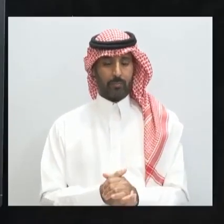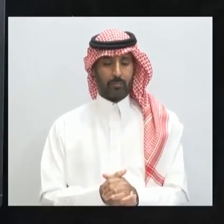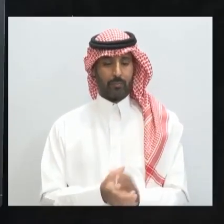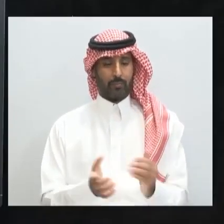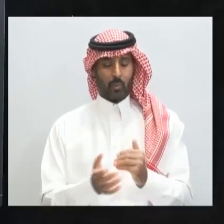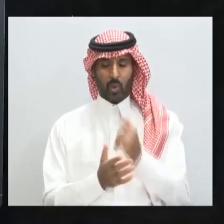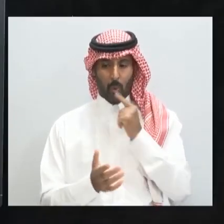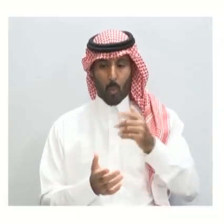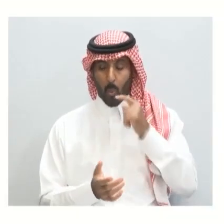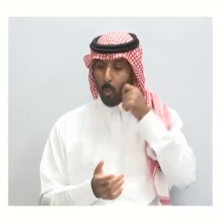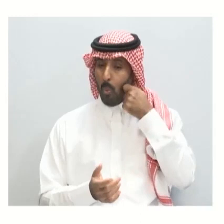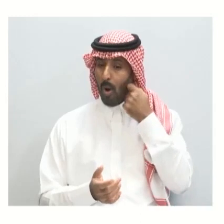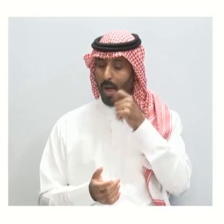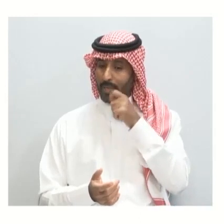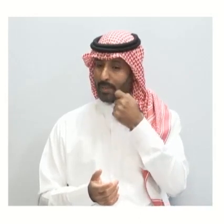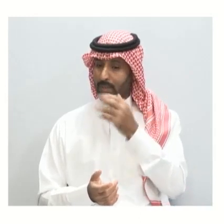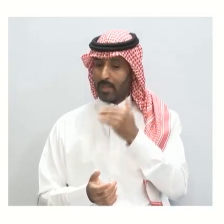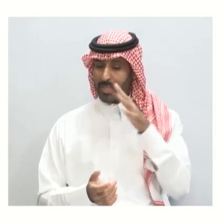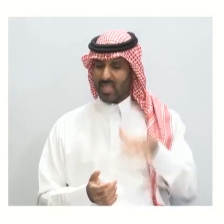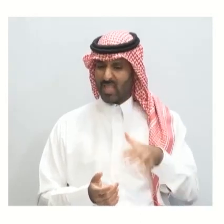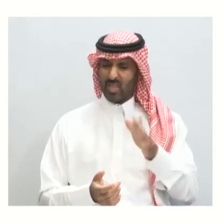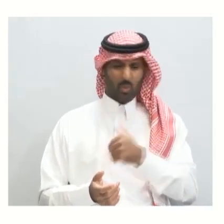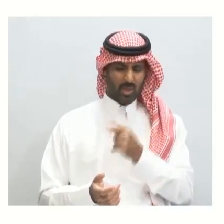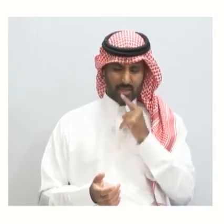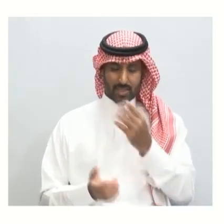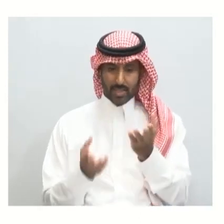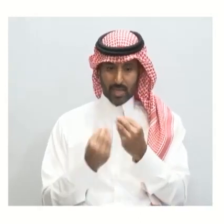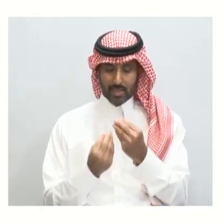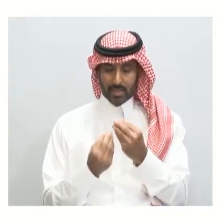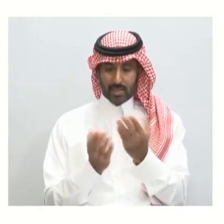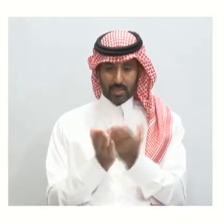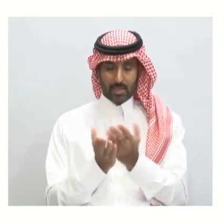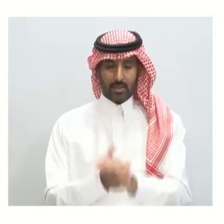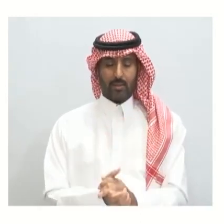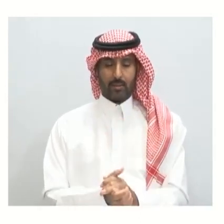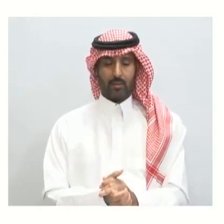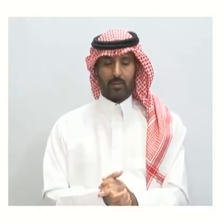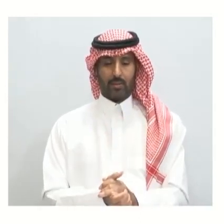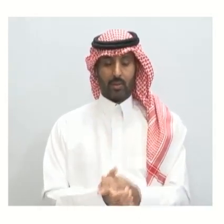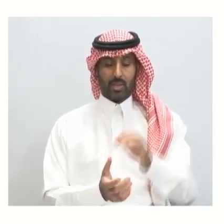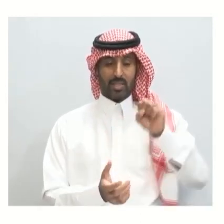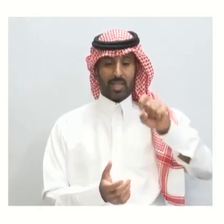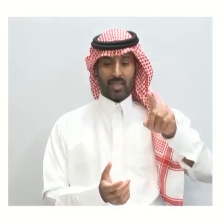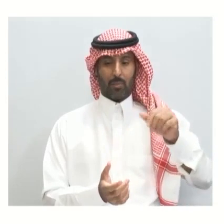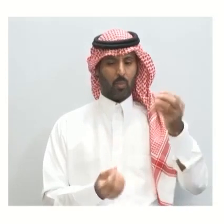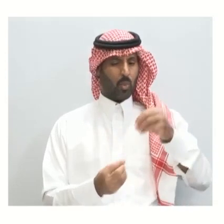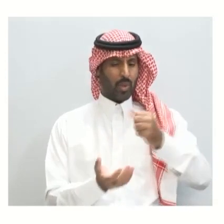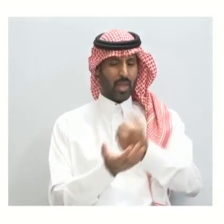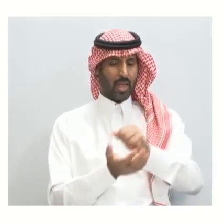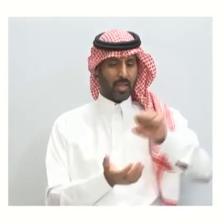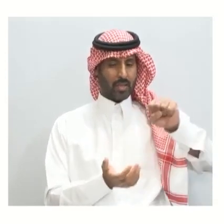When he was a child, he would studies is incorrect. What can you say? He would study.